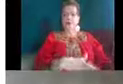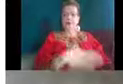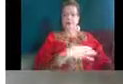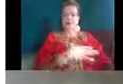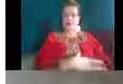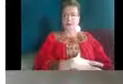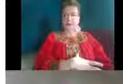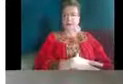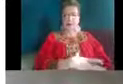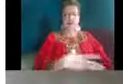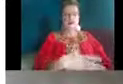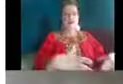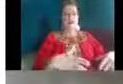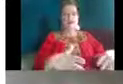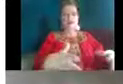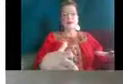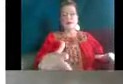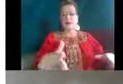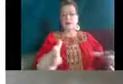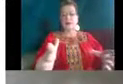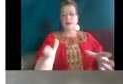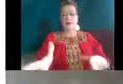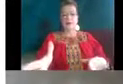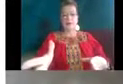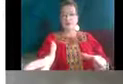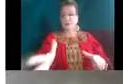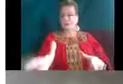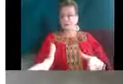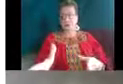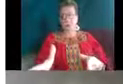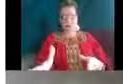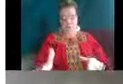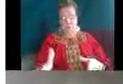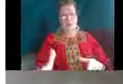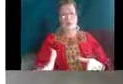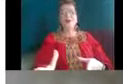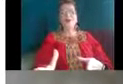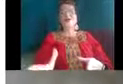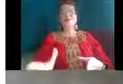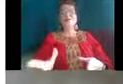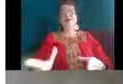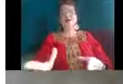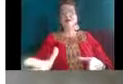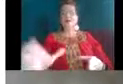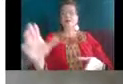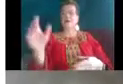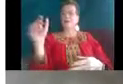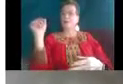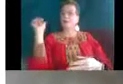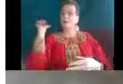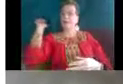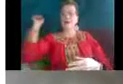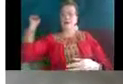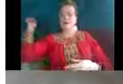fall you activate the pendant they uh now i'm sure you've seen the commercials too um have uh